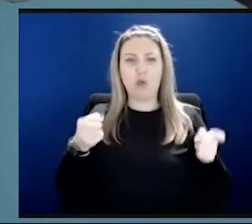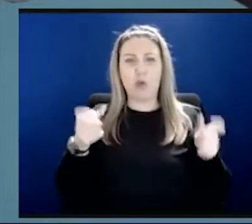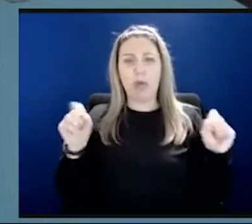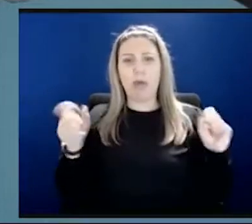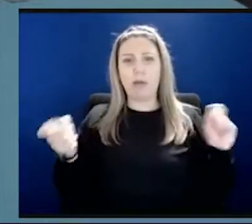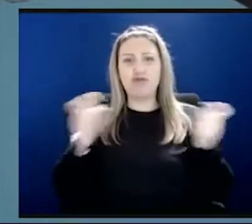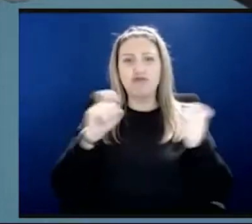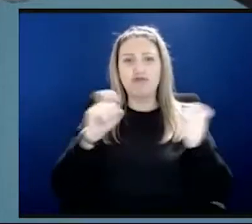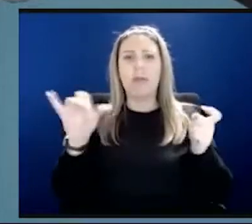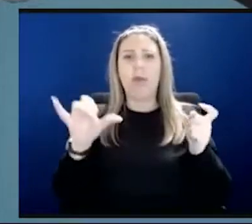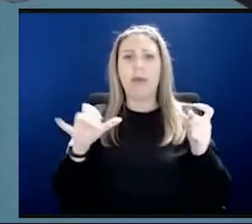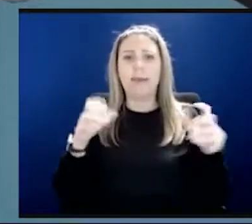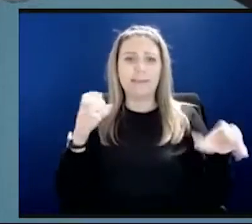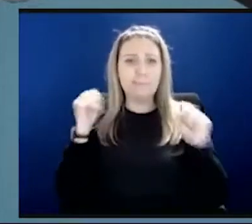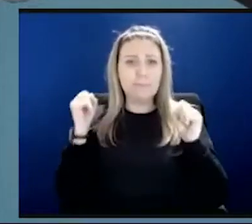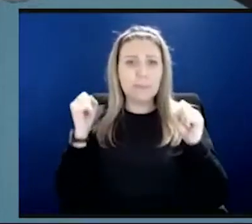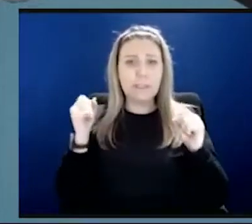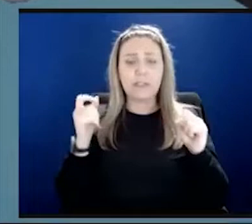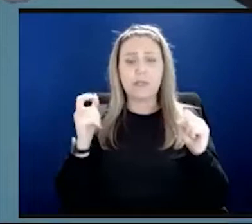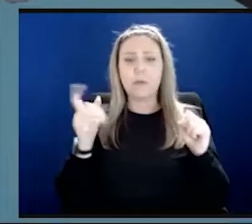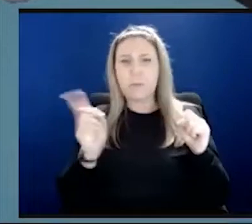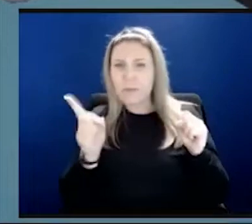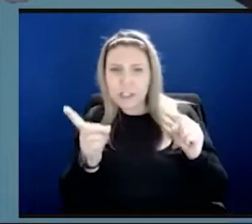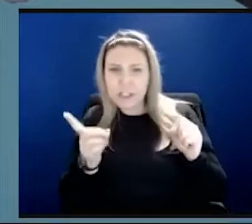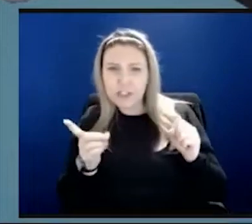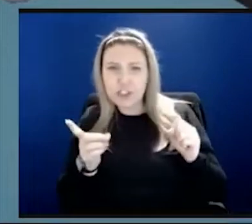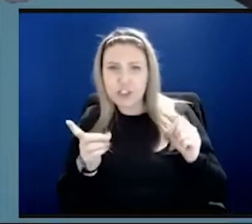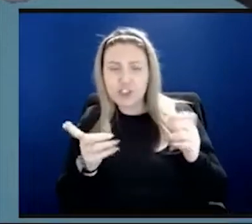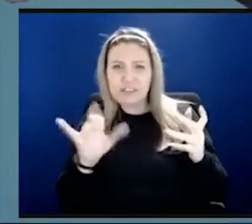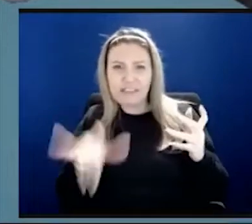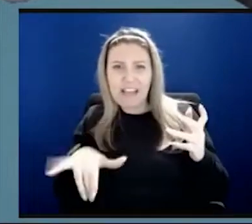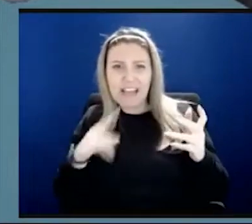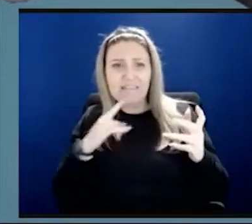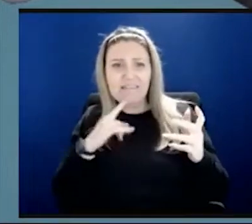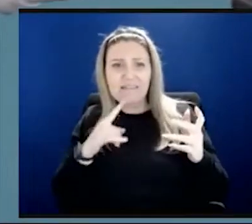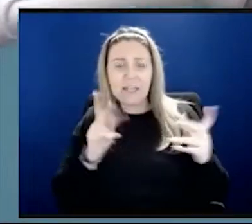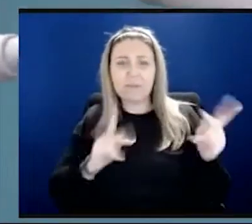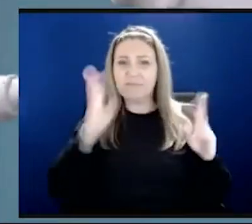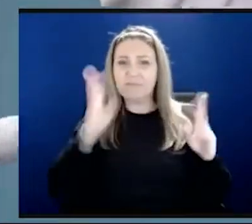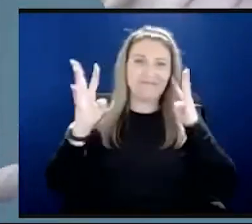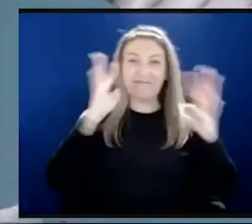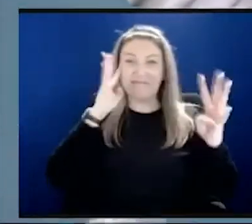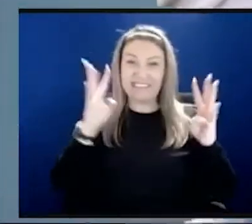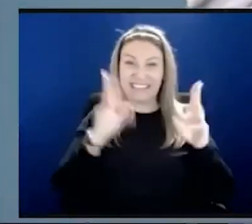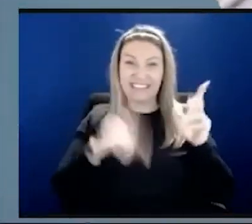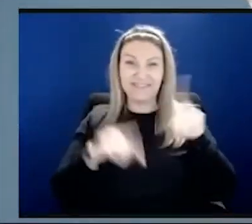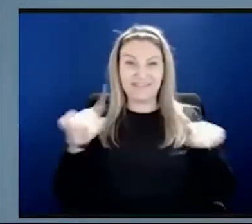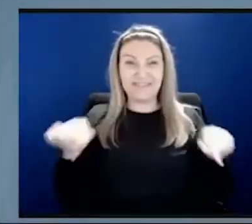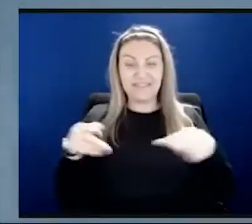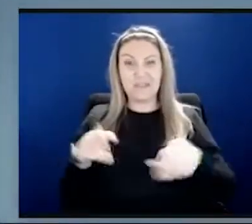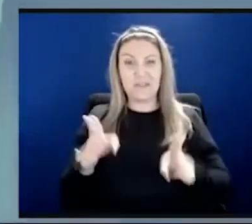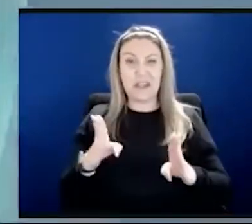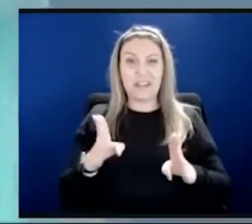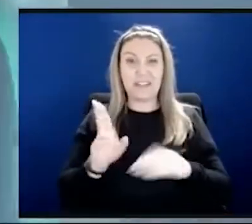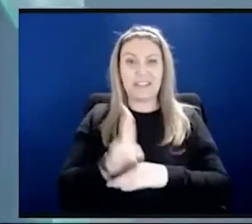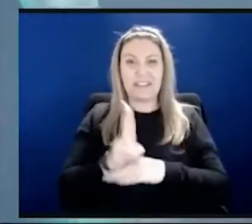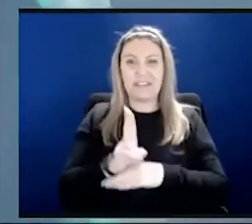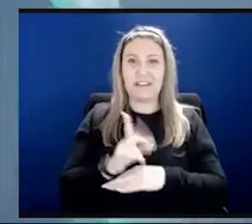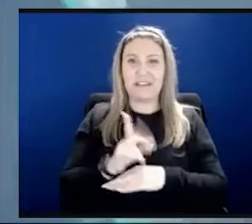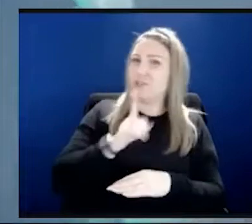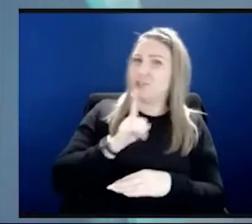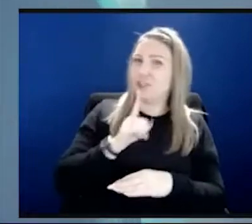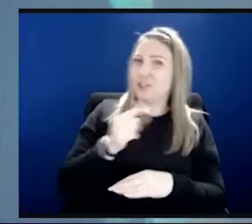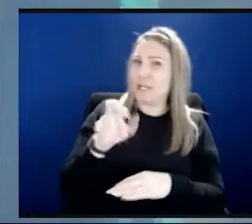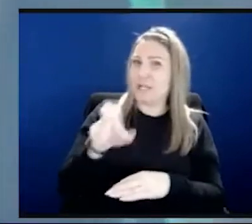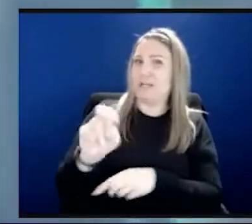speed Where do you on put the the pump. controller though? And You hook it people to? come up with all kinds of different ways to wear it. I'm sure Garen has unique ways that he dealt with